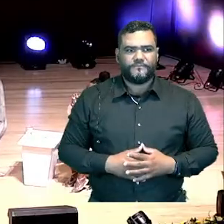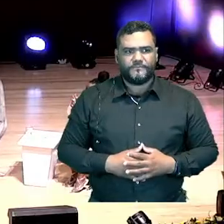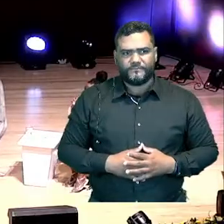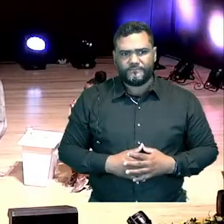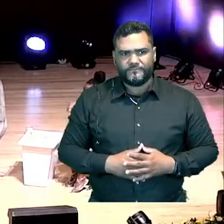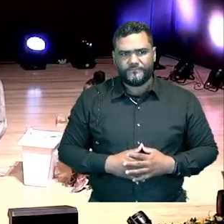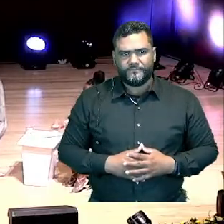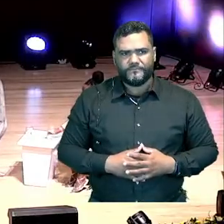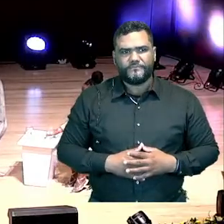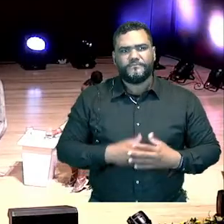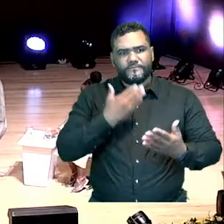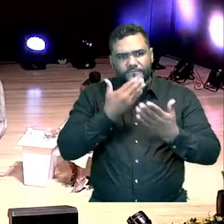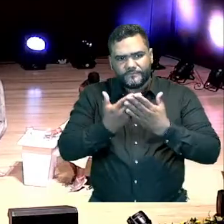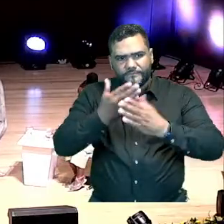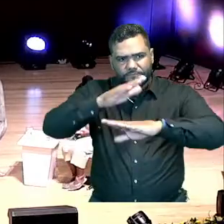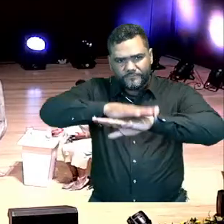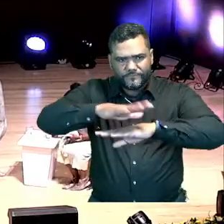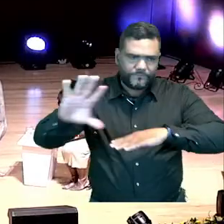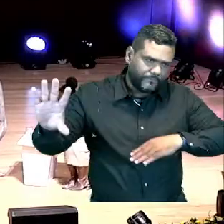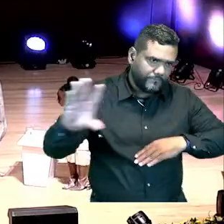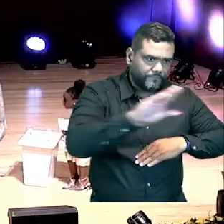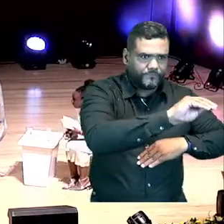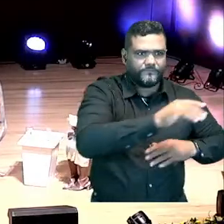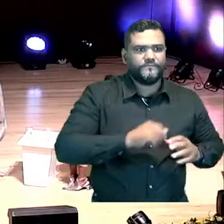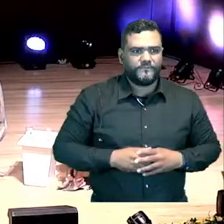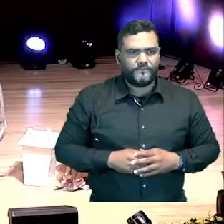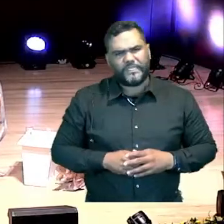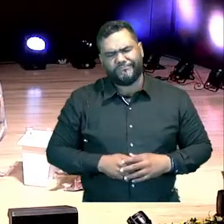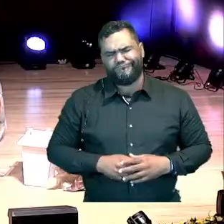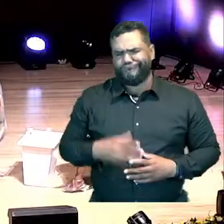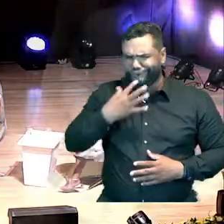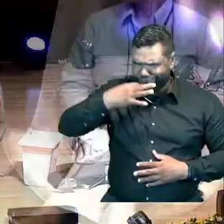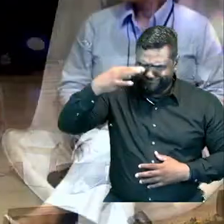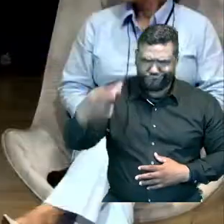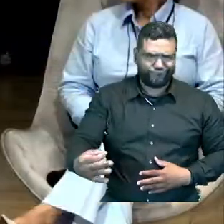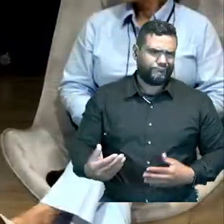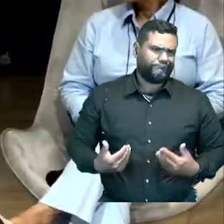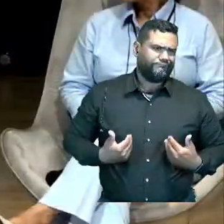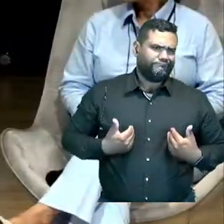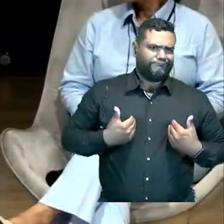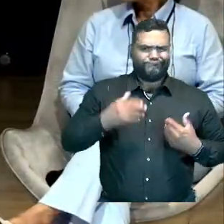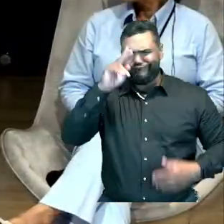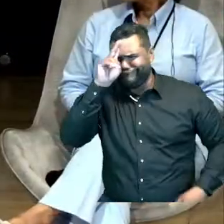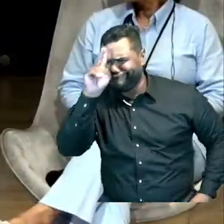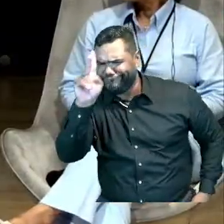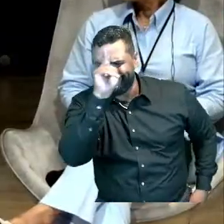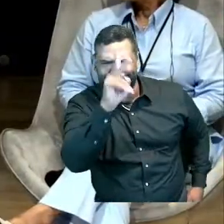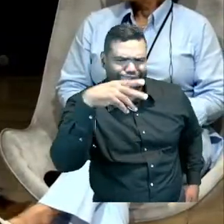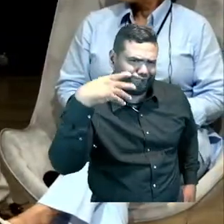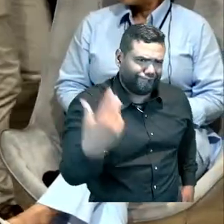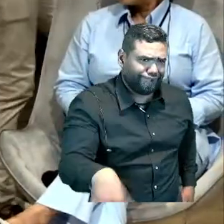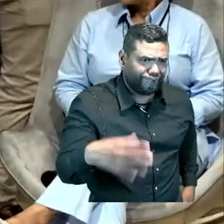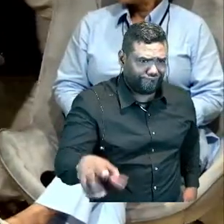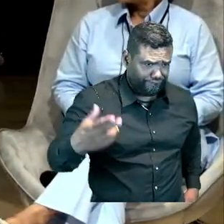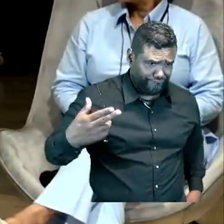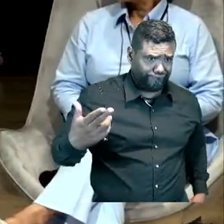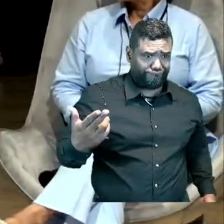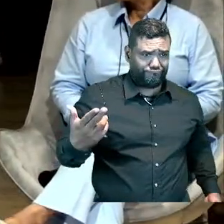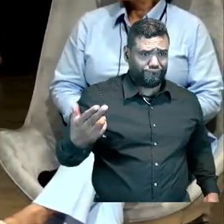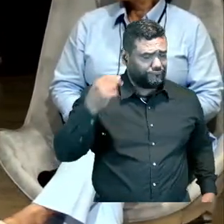Muy buenas tardes a todos. Es un honor estar aquí. It is an honor to be here.